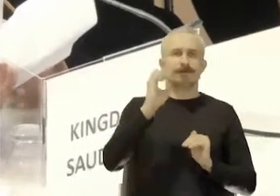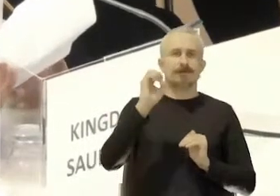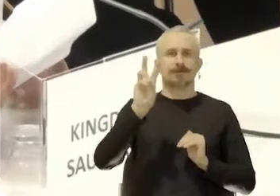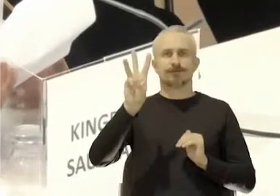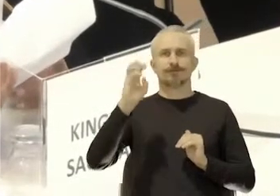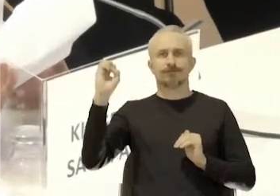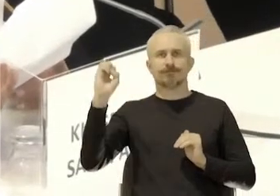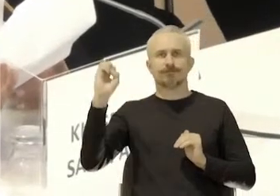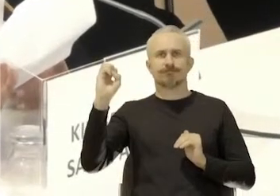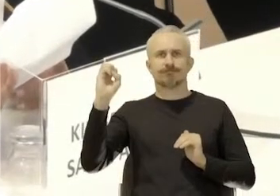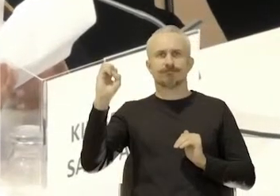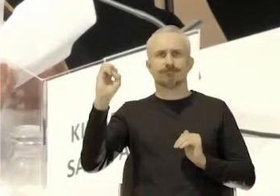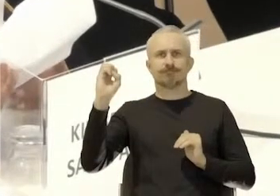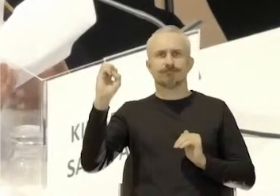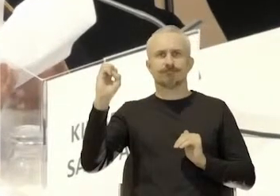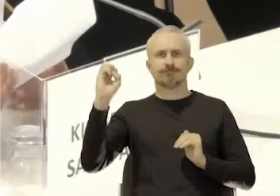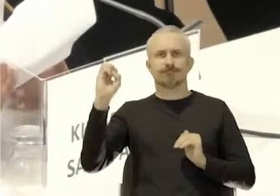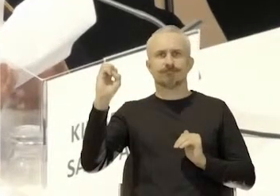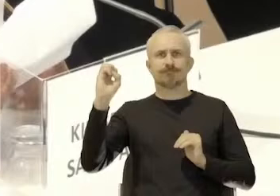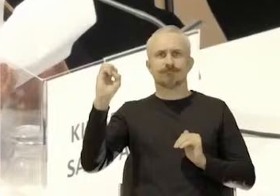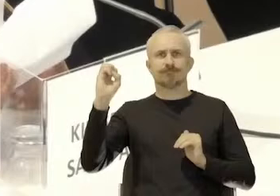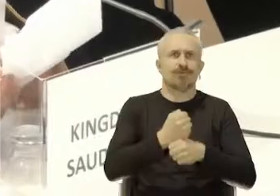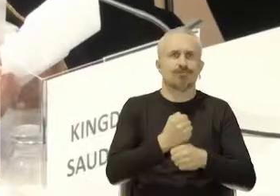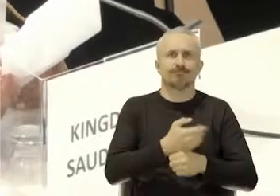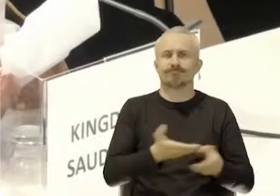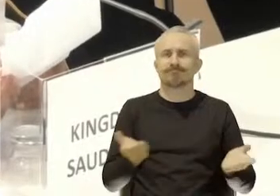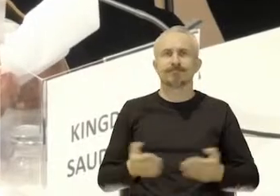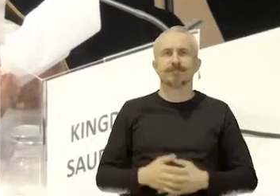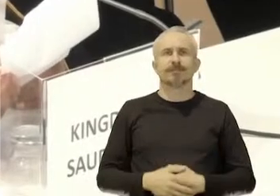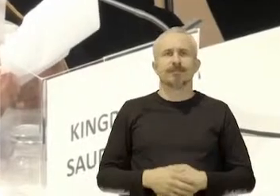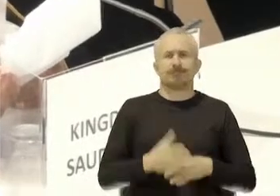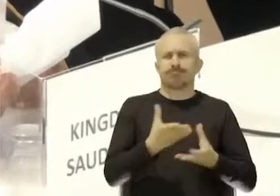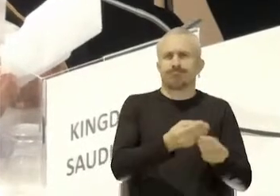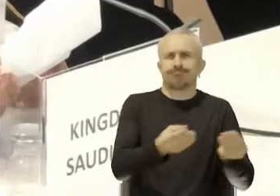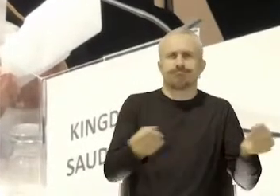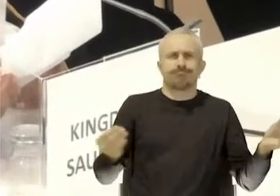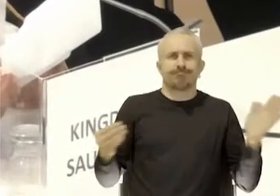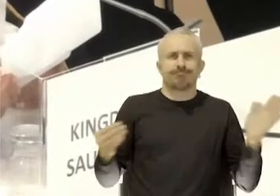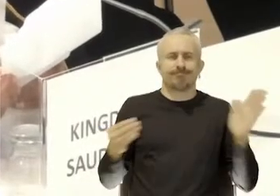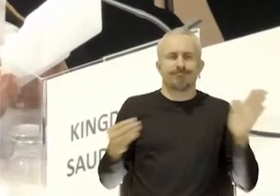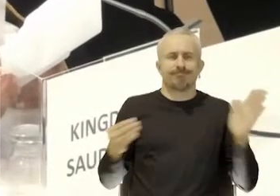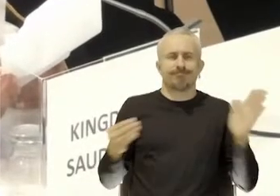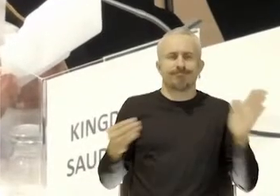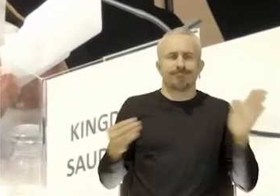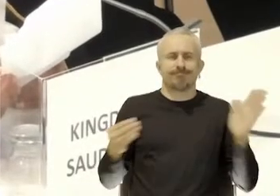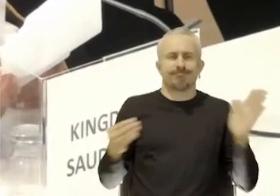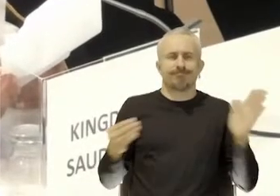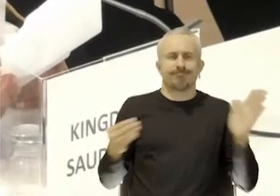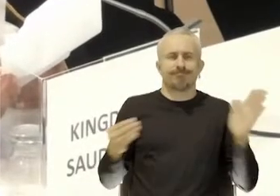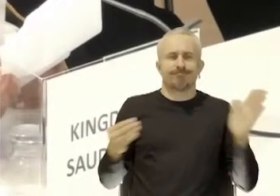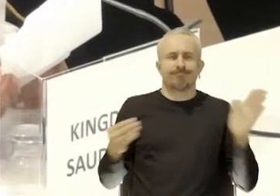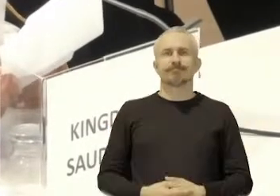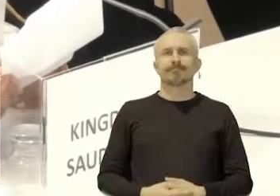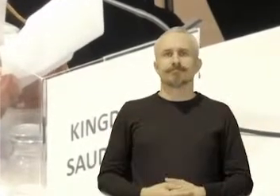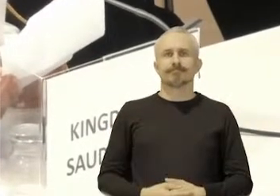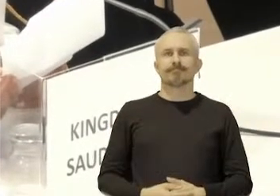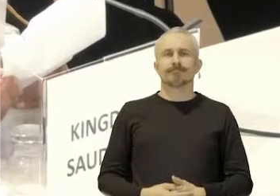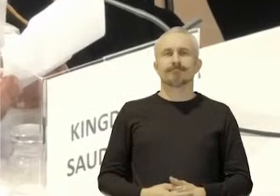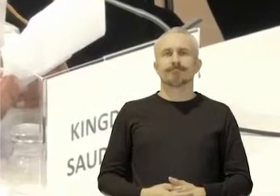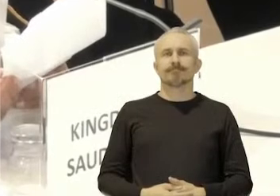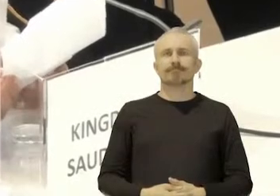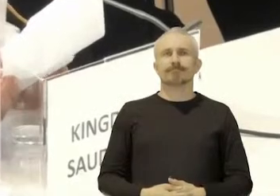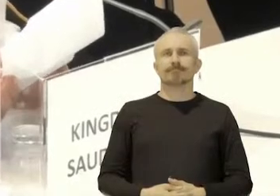2020-2030 in place, and a number of initiatives as well as best